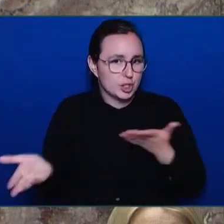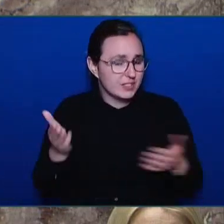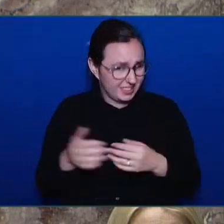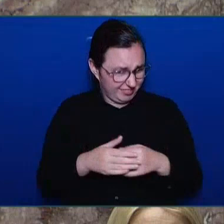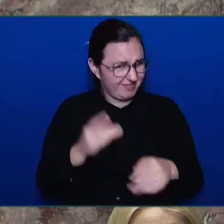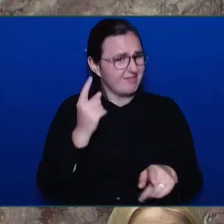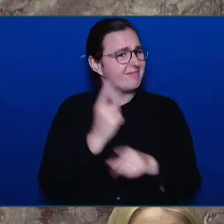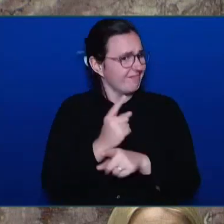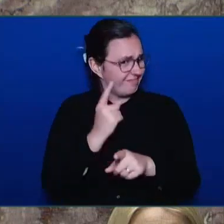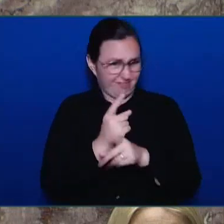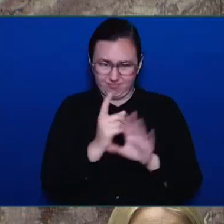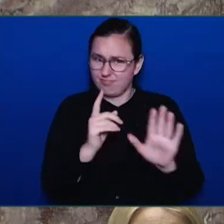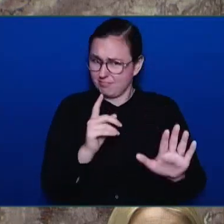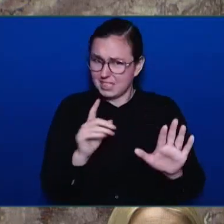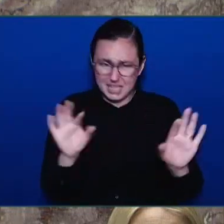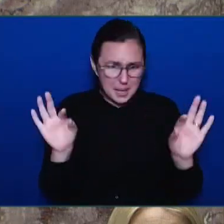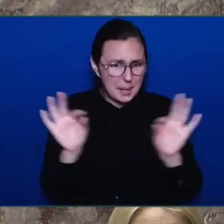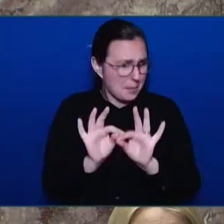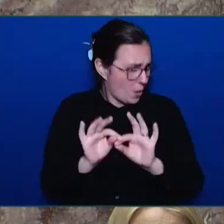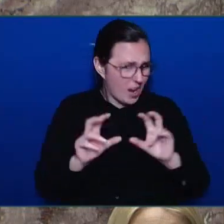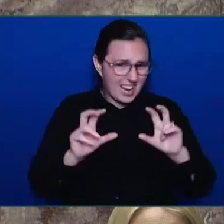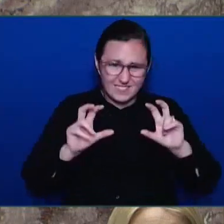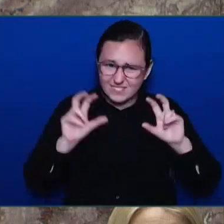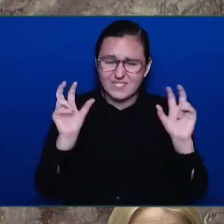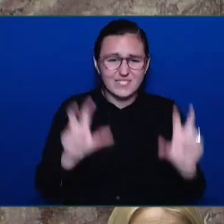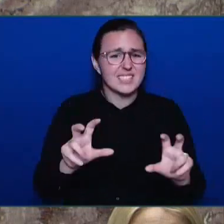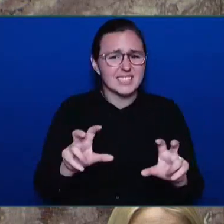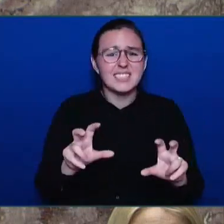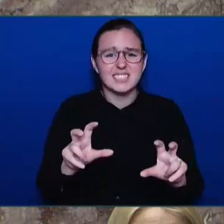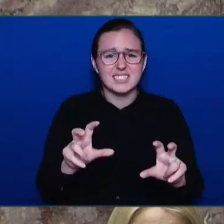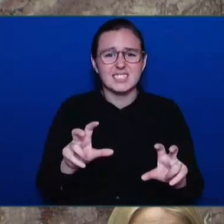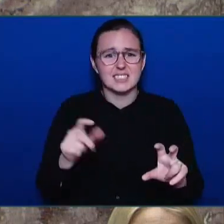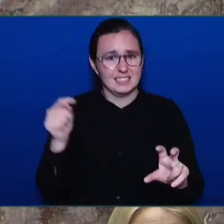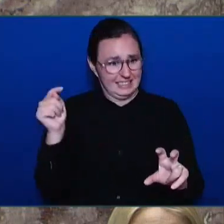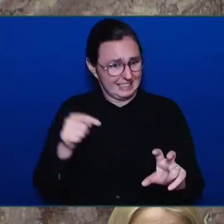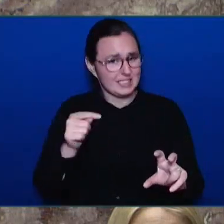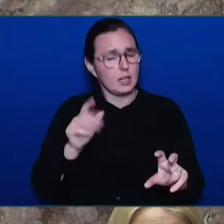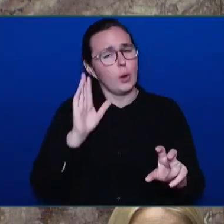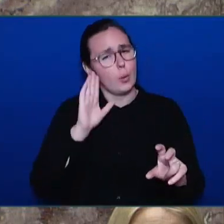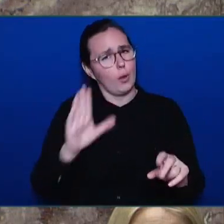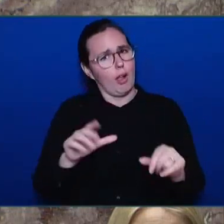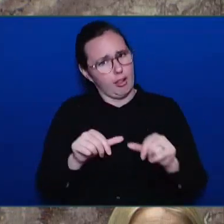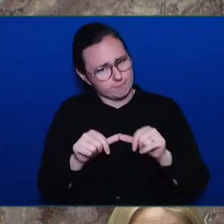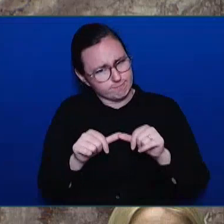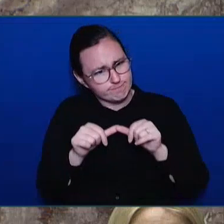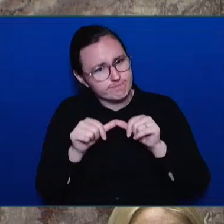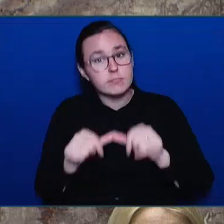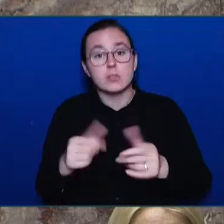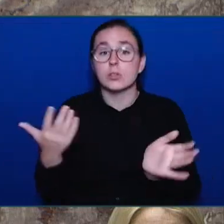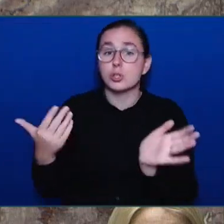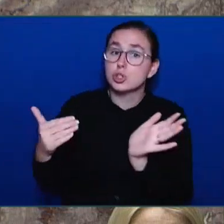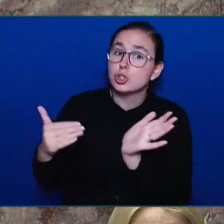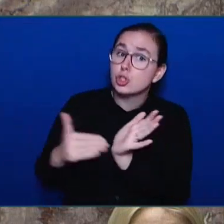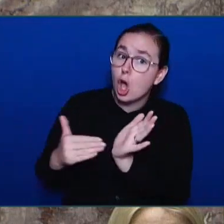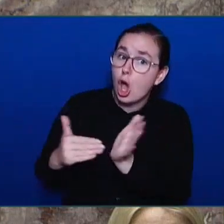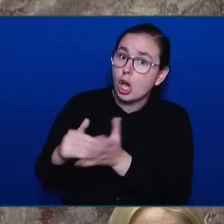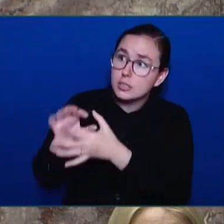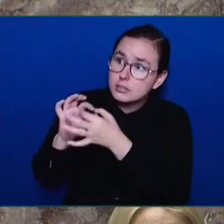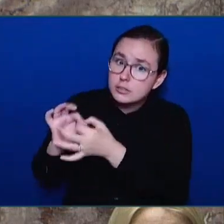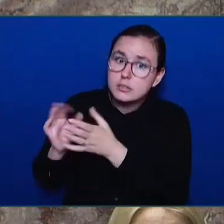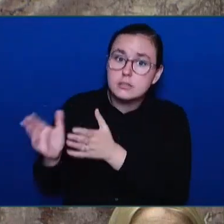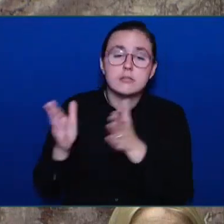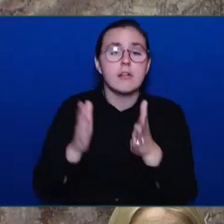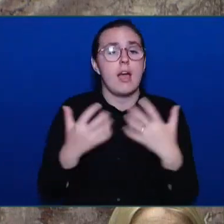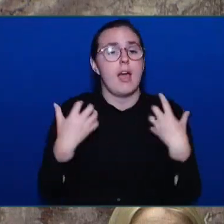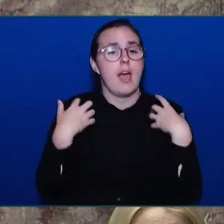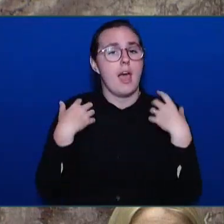with physicians, work with our health authorities with respect to the tools that they currently have under the Mental Health Act when it comes to circumstances under